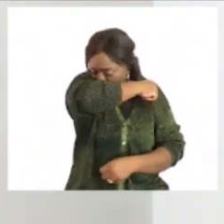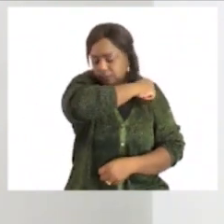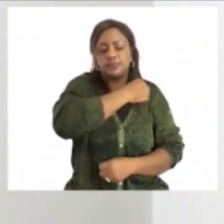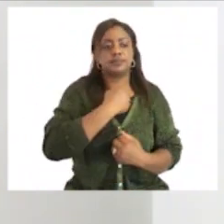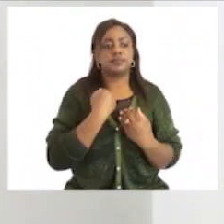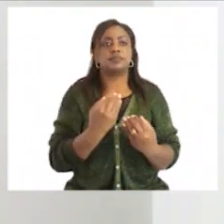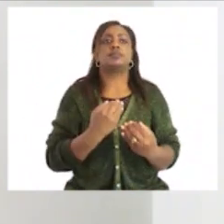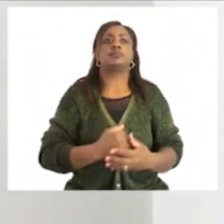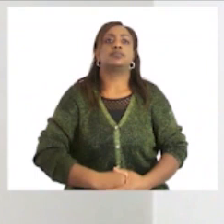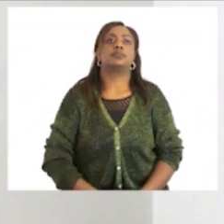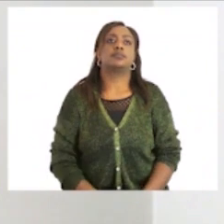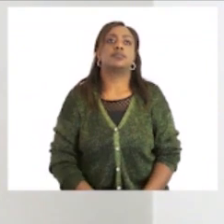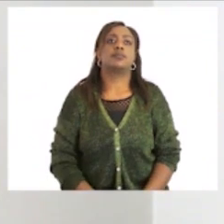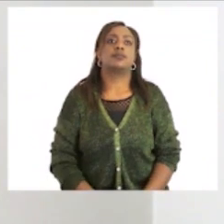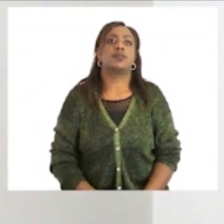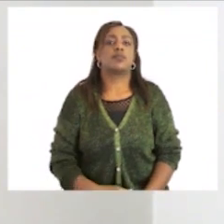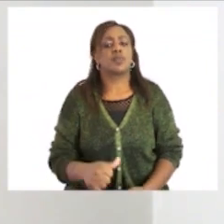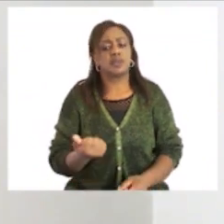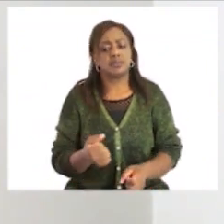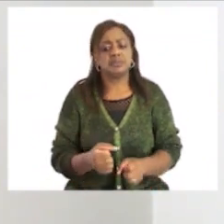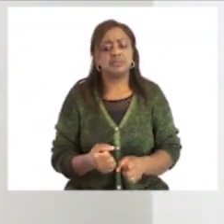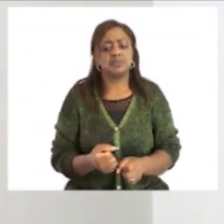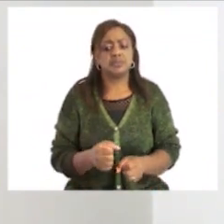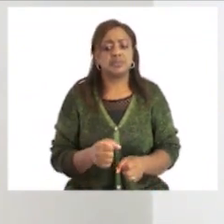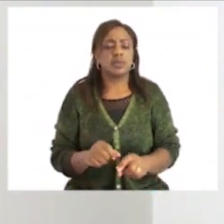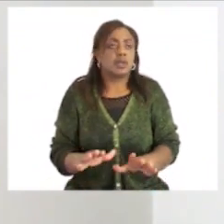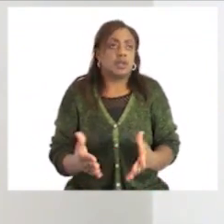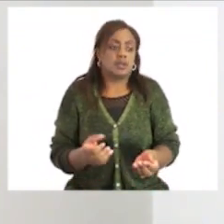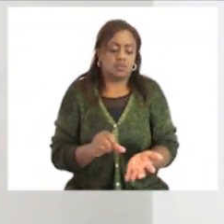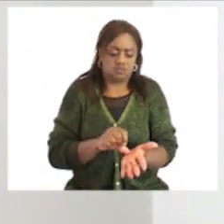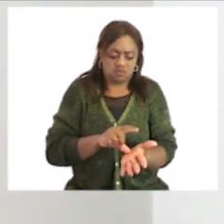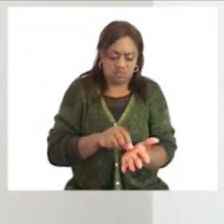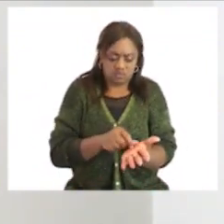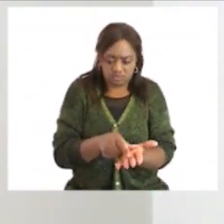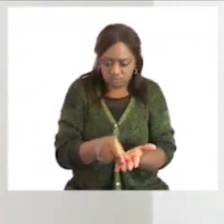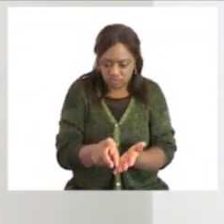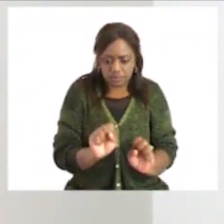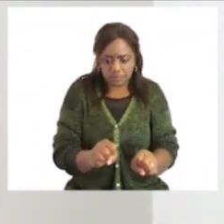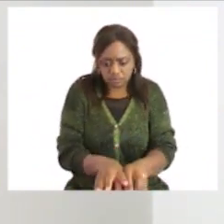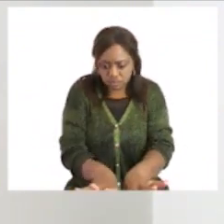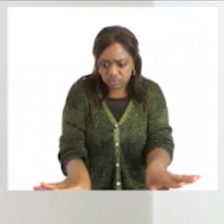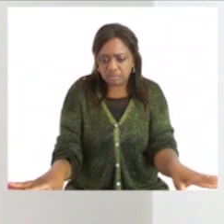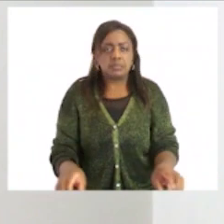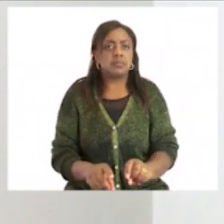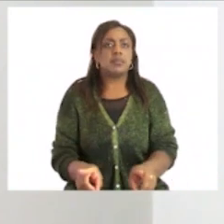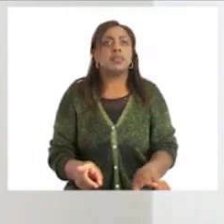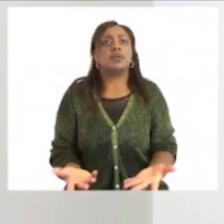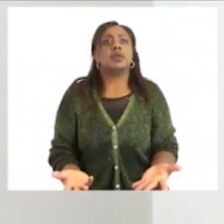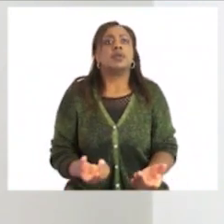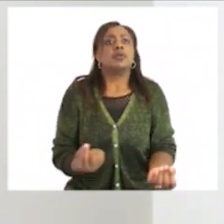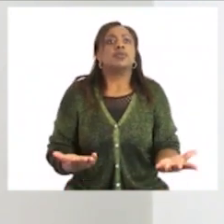spread. There are also a lot of sources of germs. It's very important to remember the different sources of germs and where they come